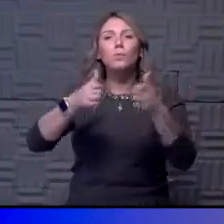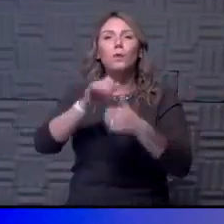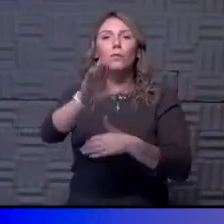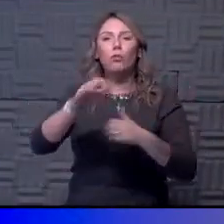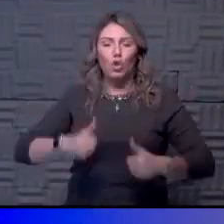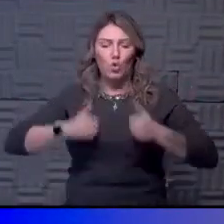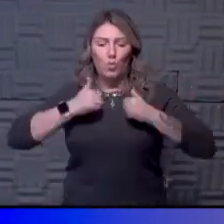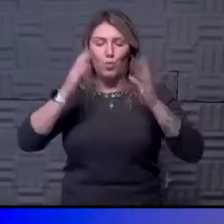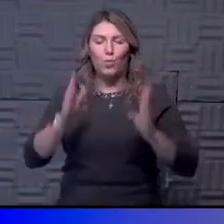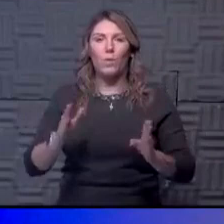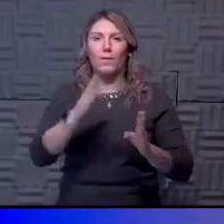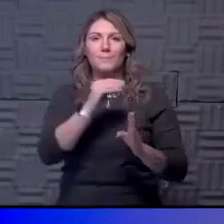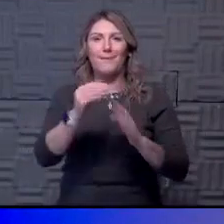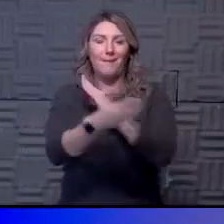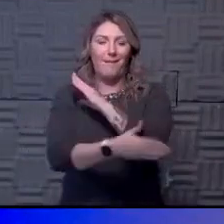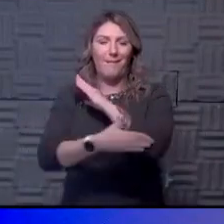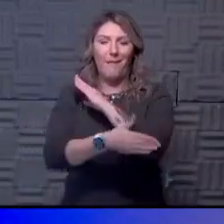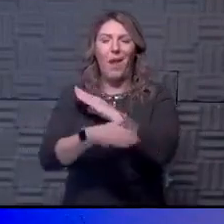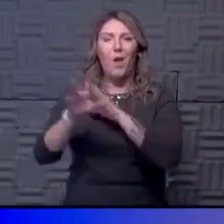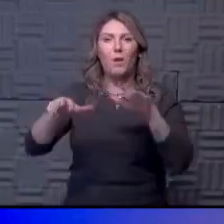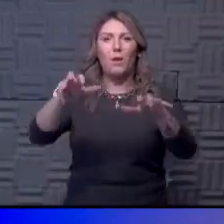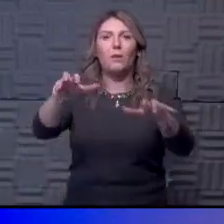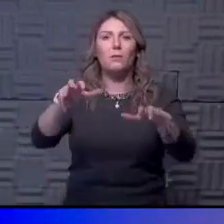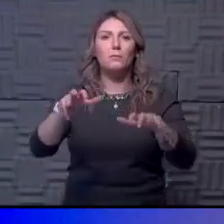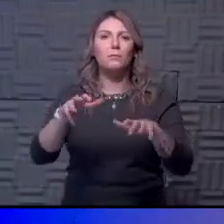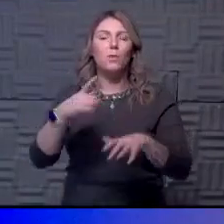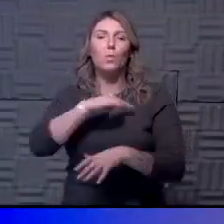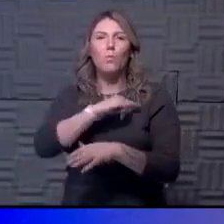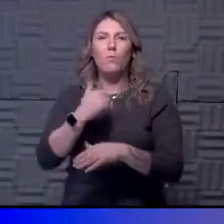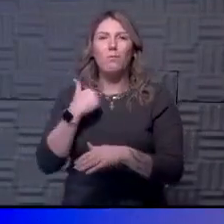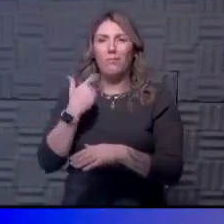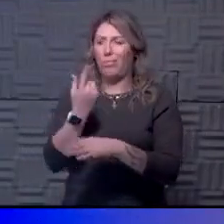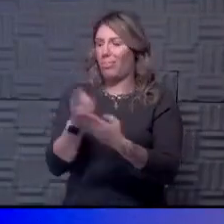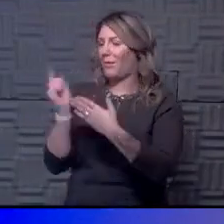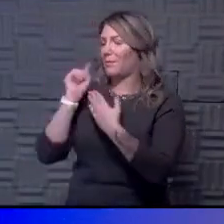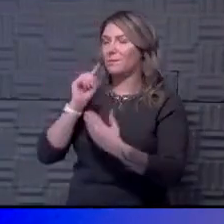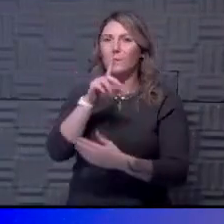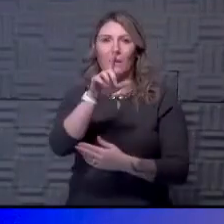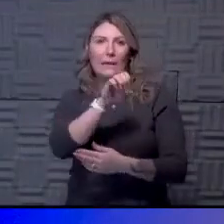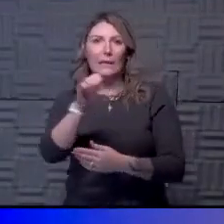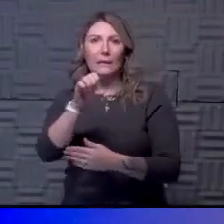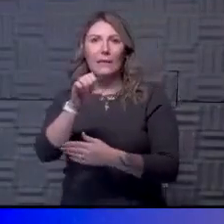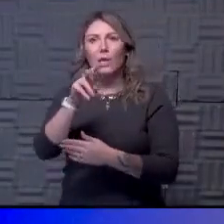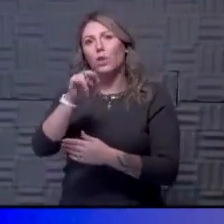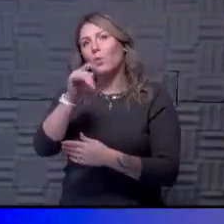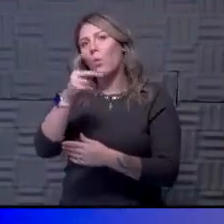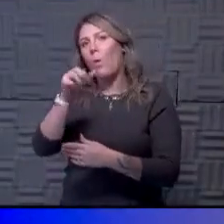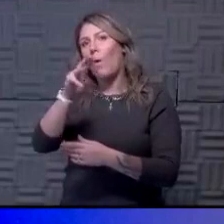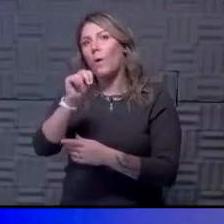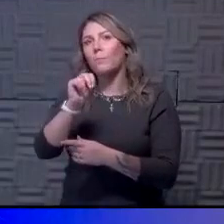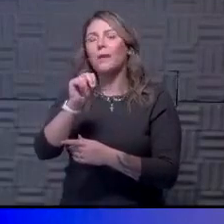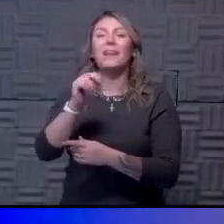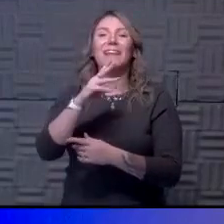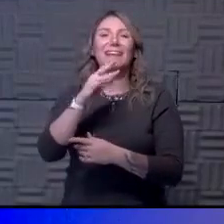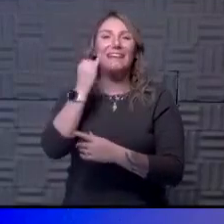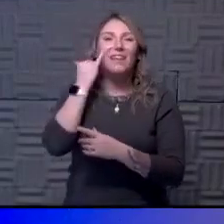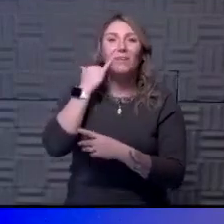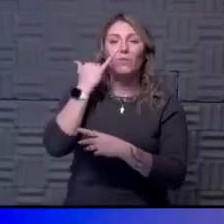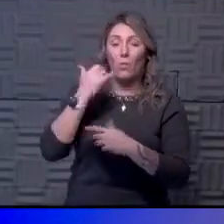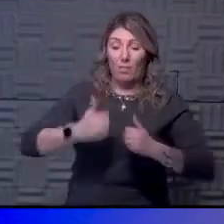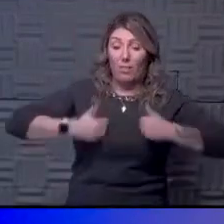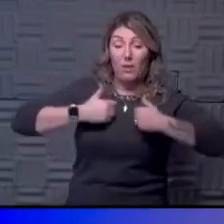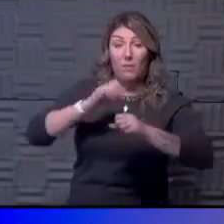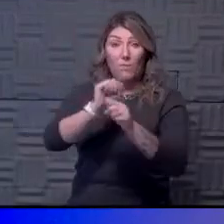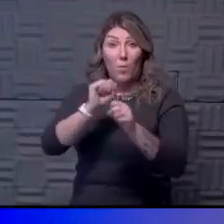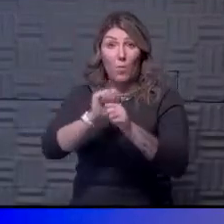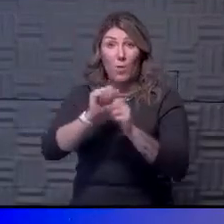residents in their counties. But when we were on, we had Lee Norman on last week, and he said, if you live or work in Kansas, you